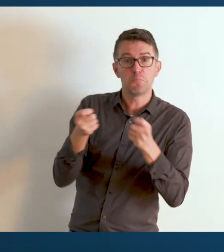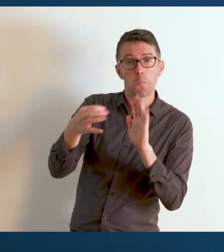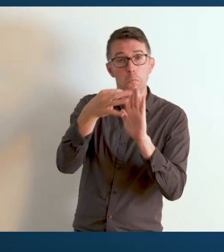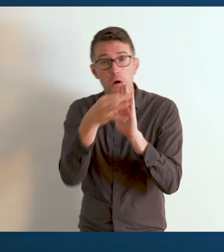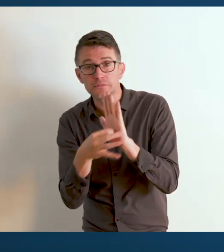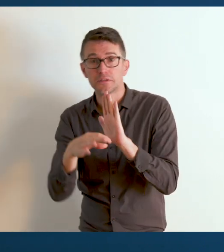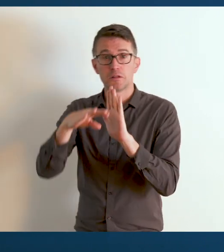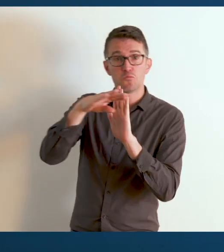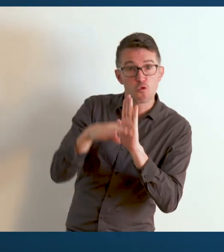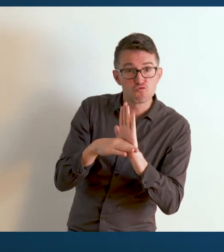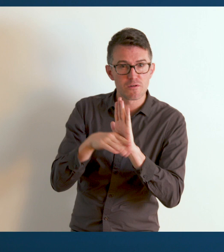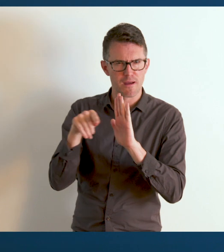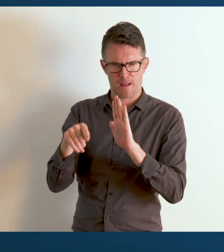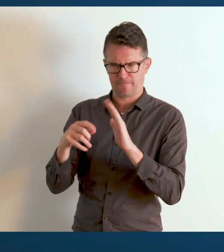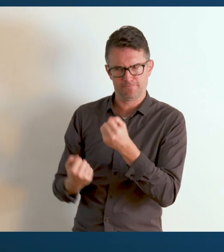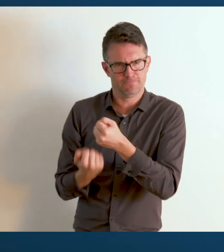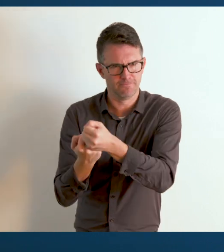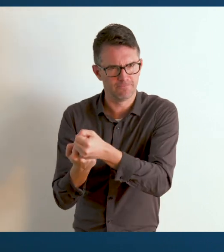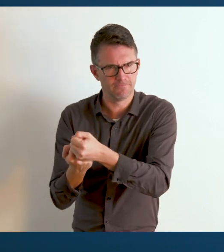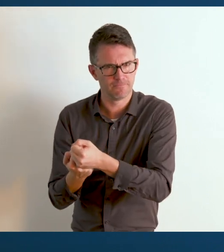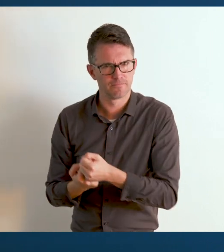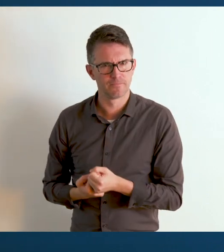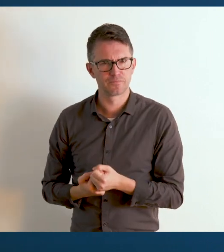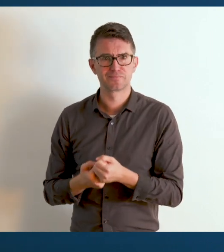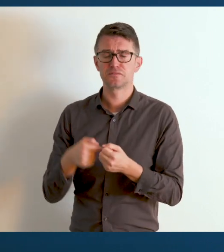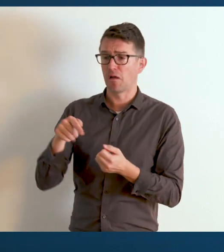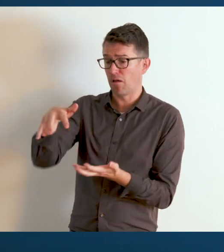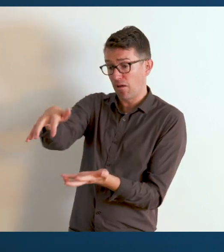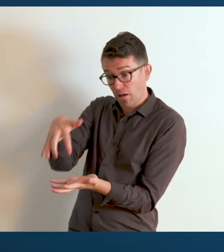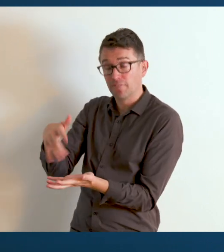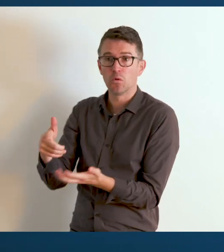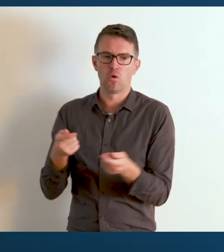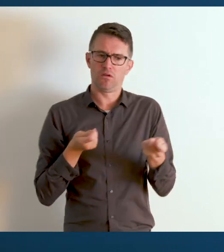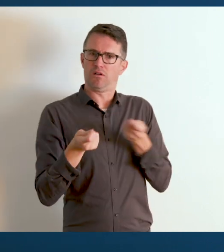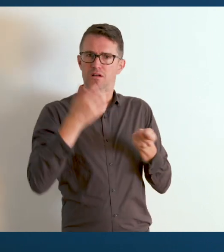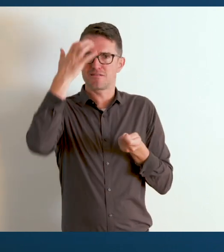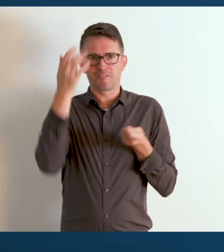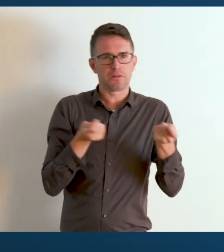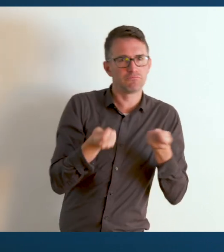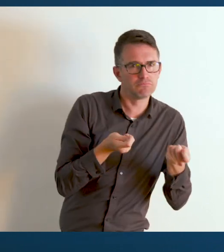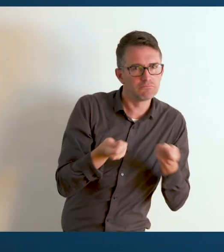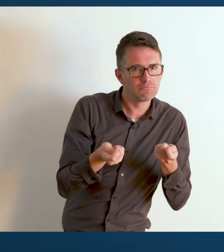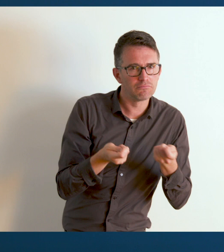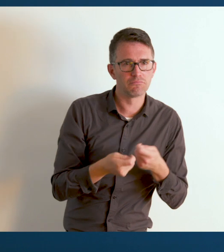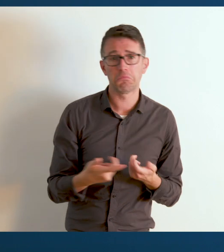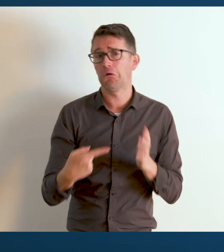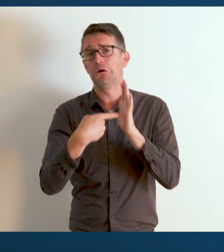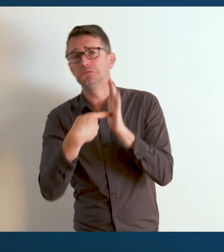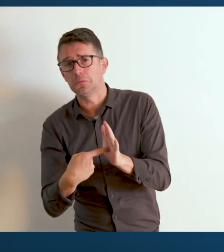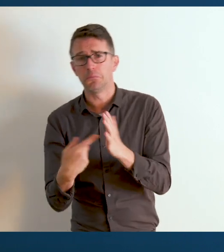manage policies and programs for the most part, and they're collected for administrative purposes. For